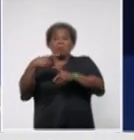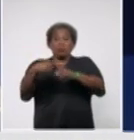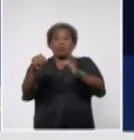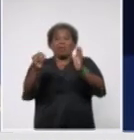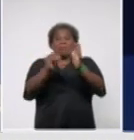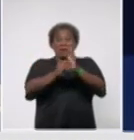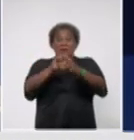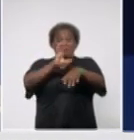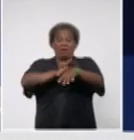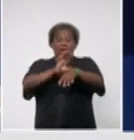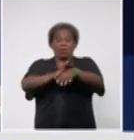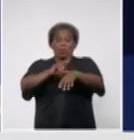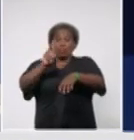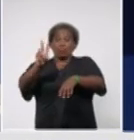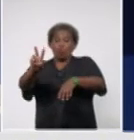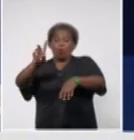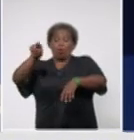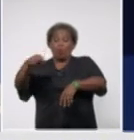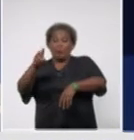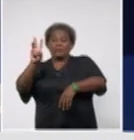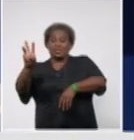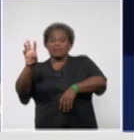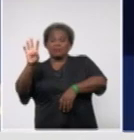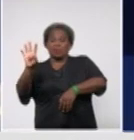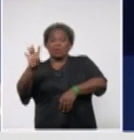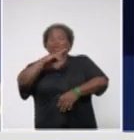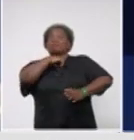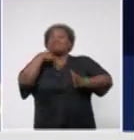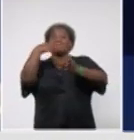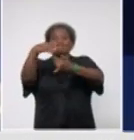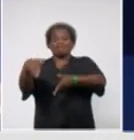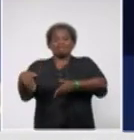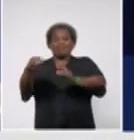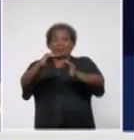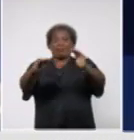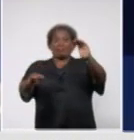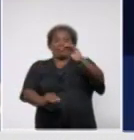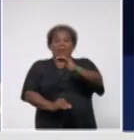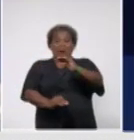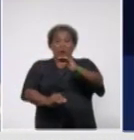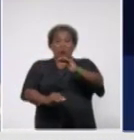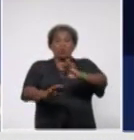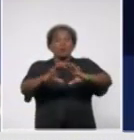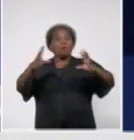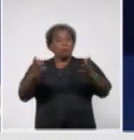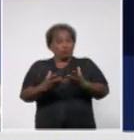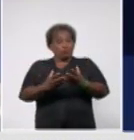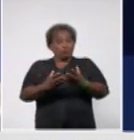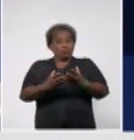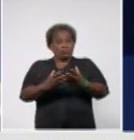global rate of 3.28% and regional rate, which stands at